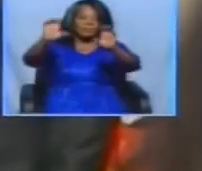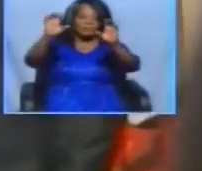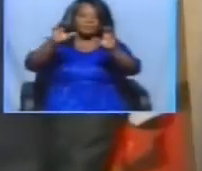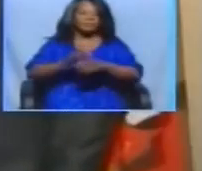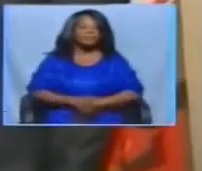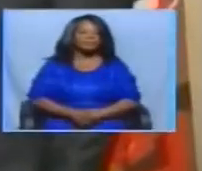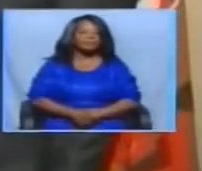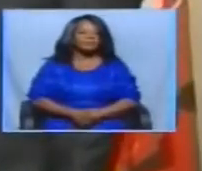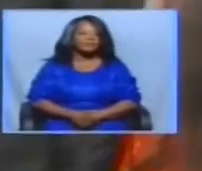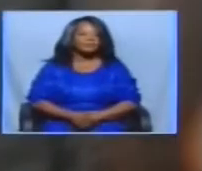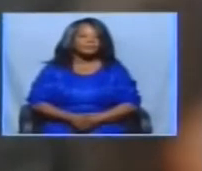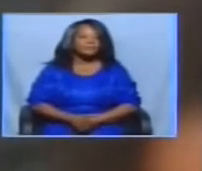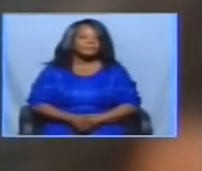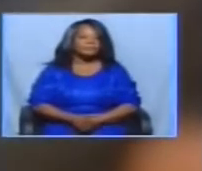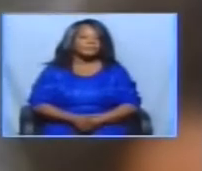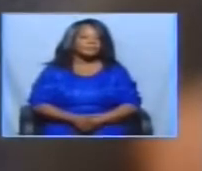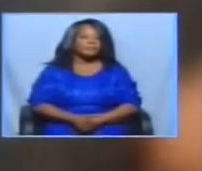assistance.